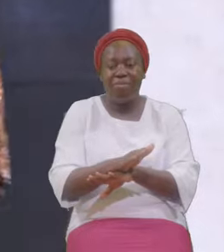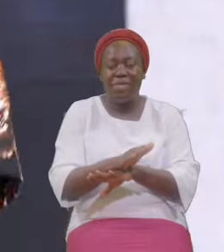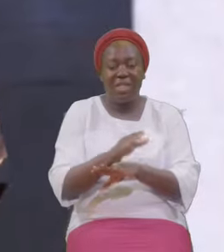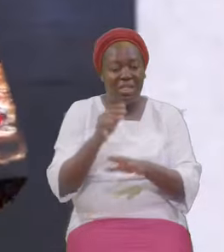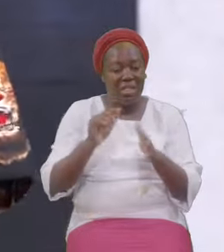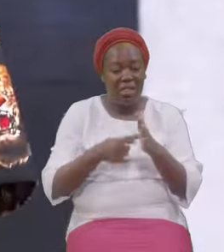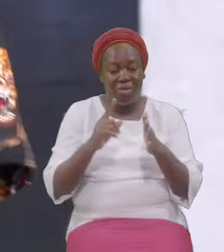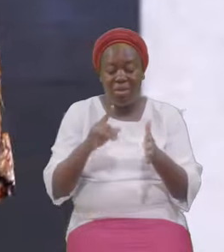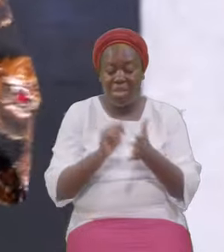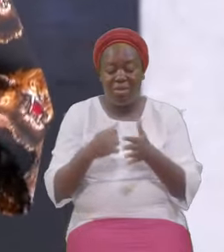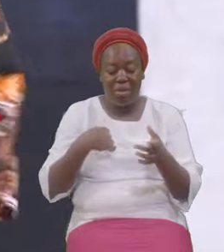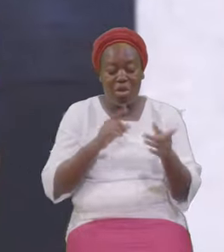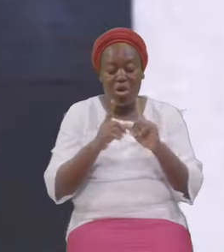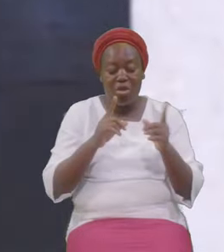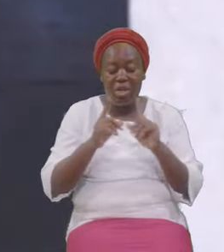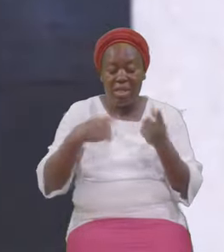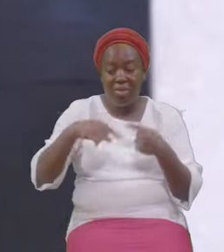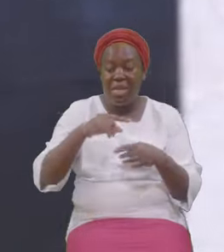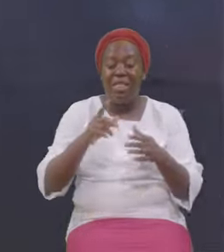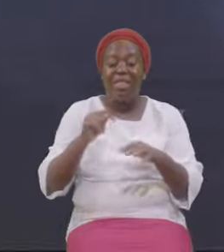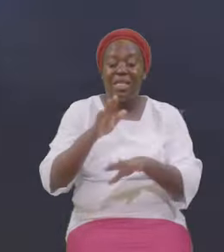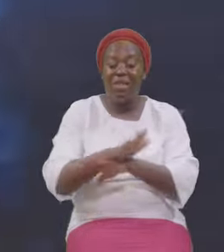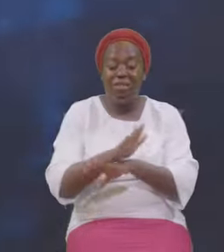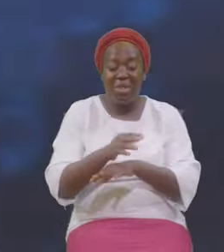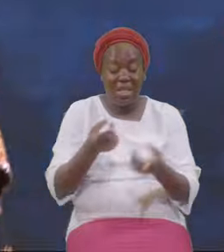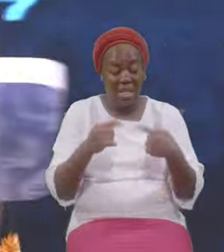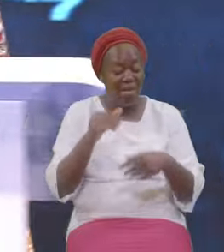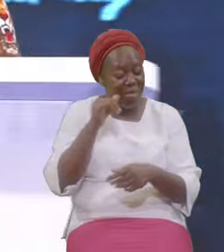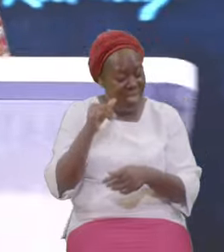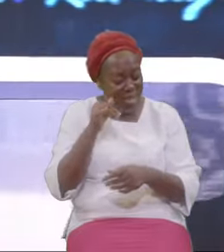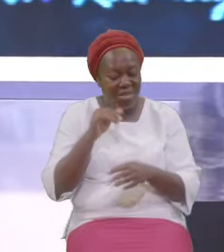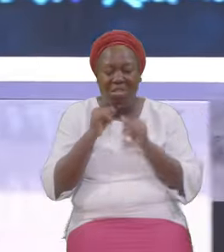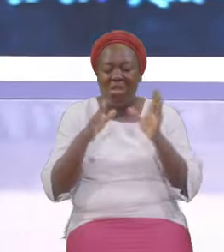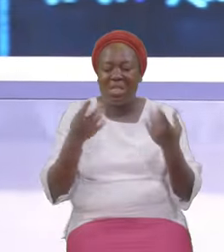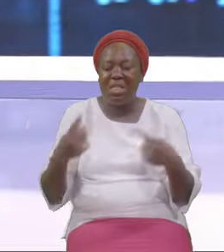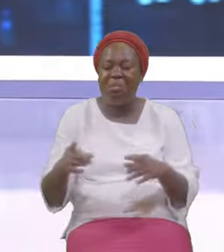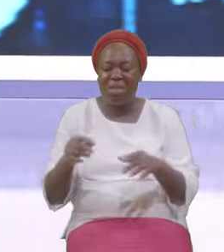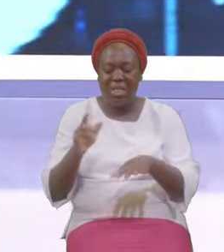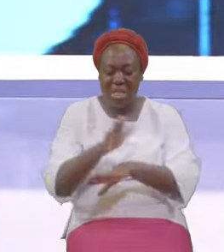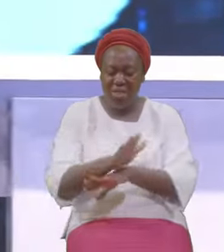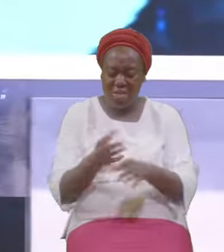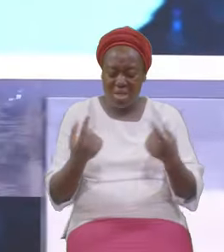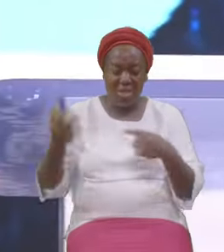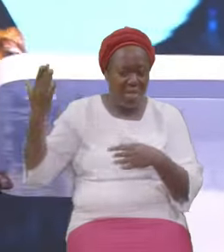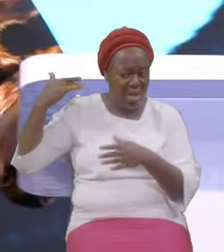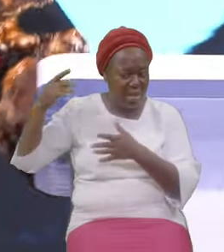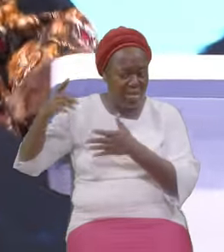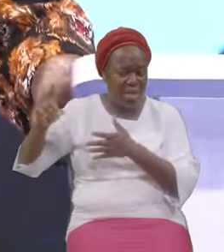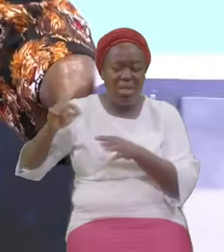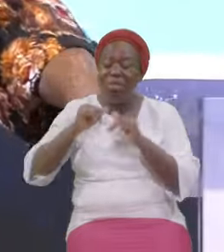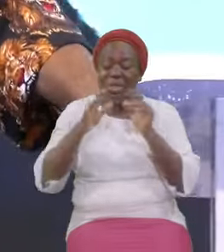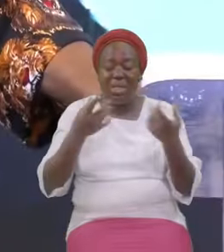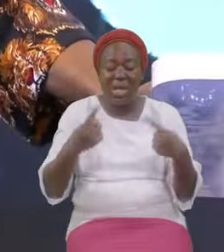came yesterday, nothing happened. The evening came last week, nothing happened. The evening